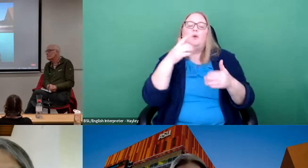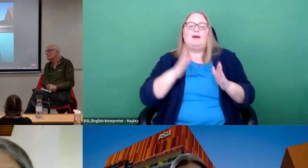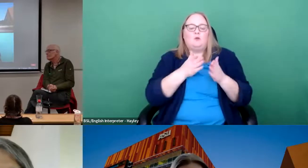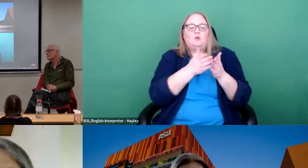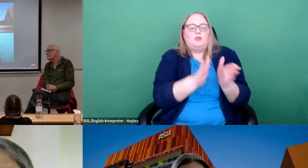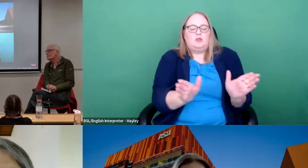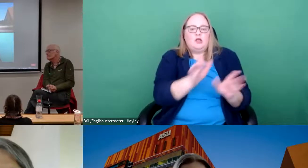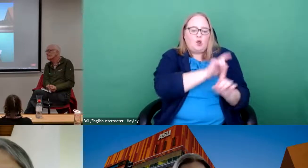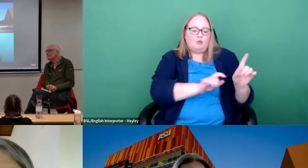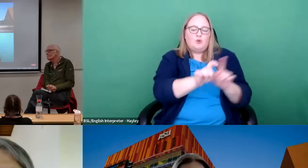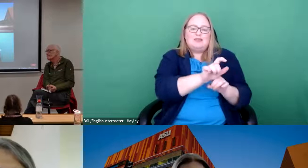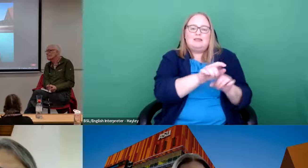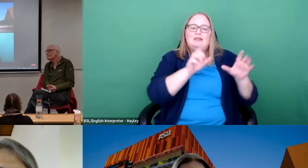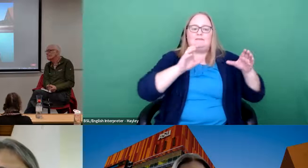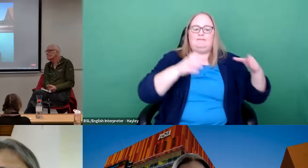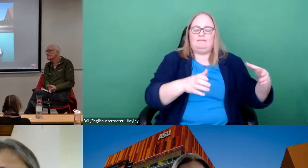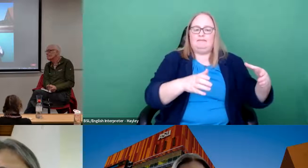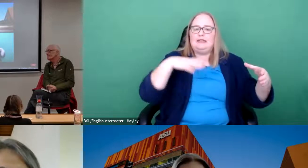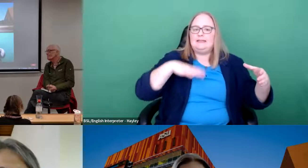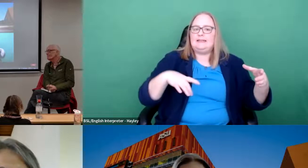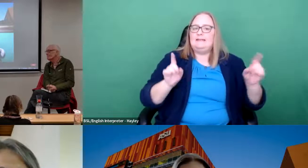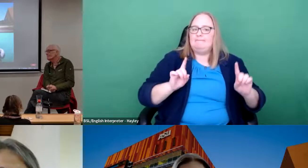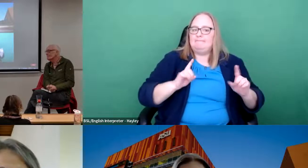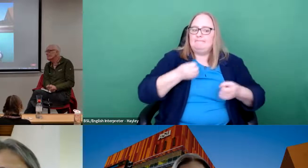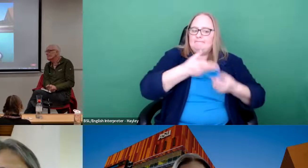everyday lives, and how can the digital feed into that?